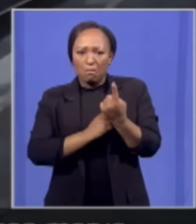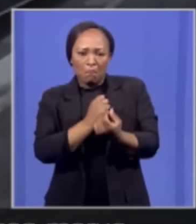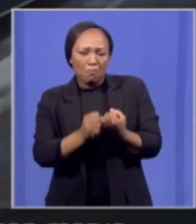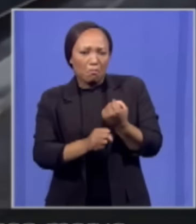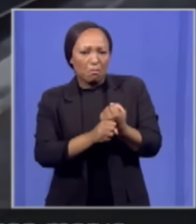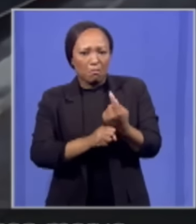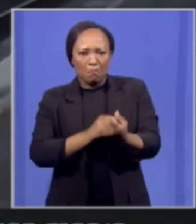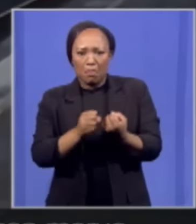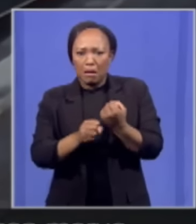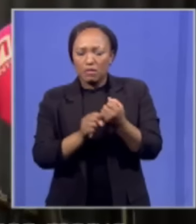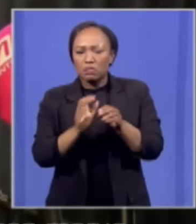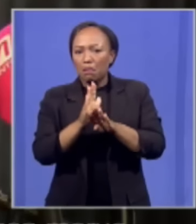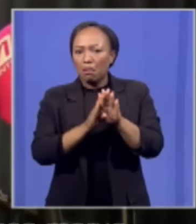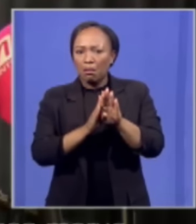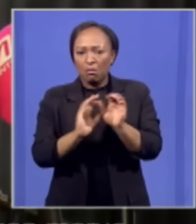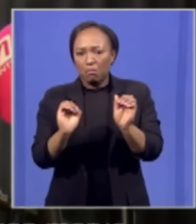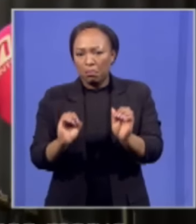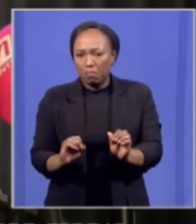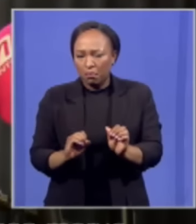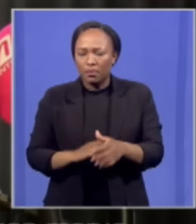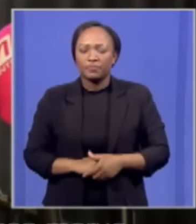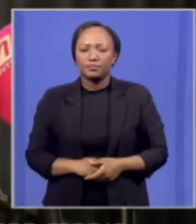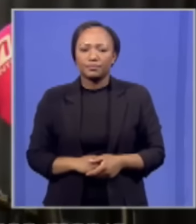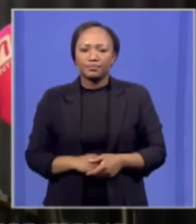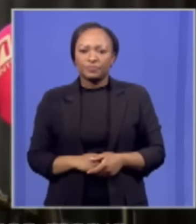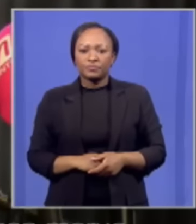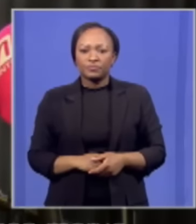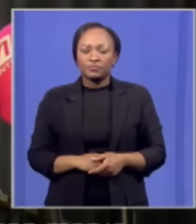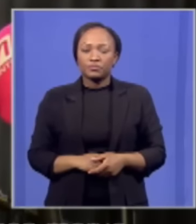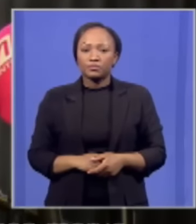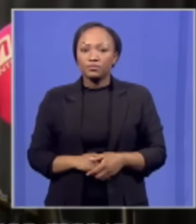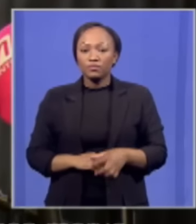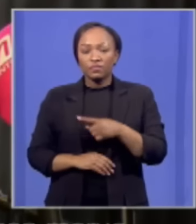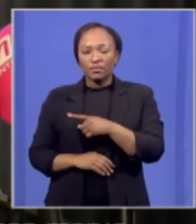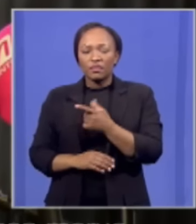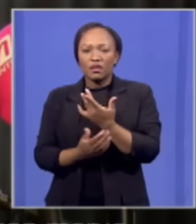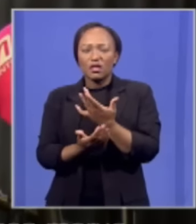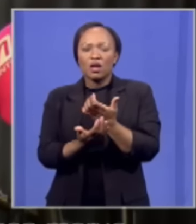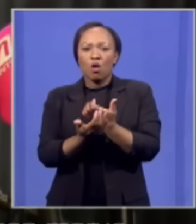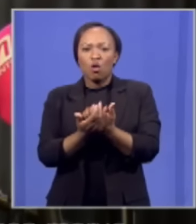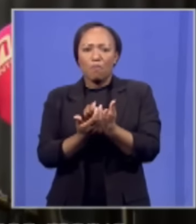dilengwana. The persistence of low growth economic growth,